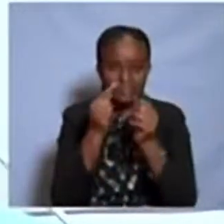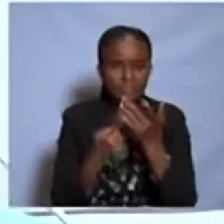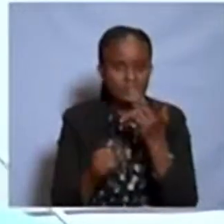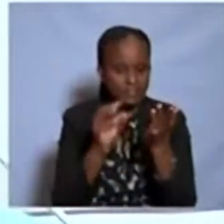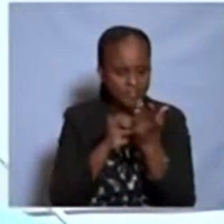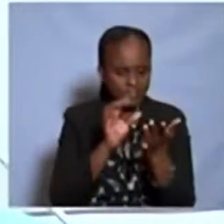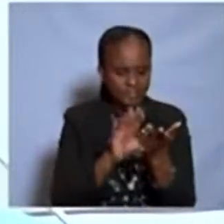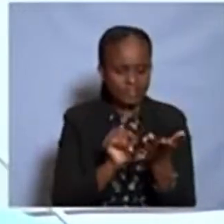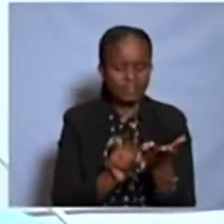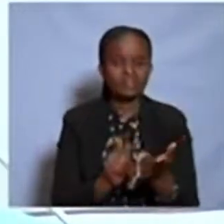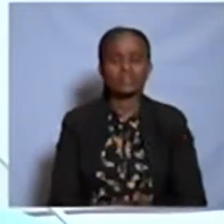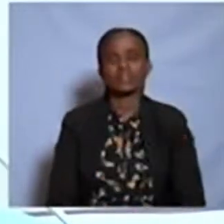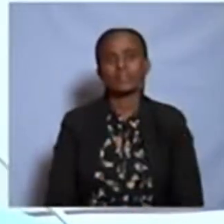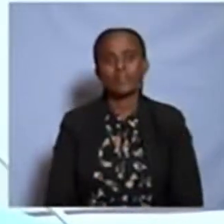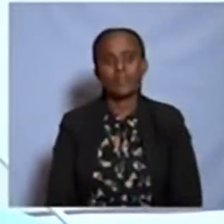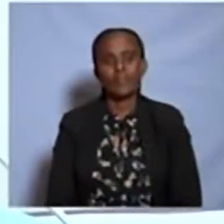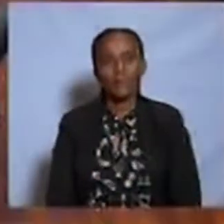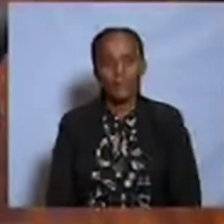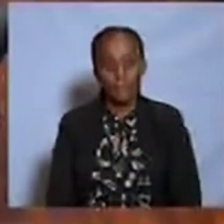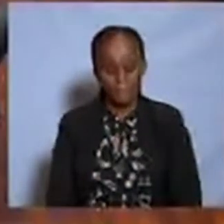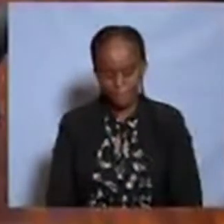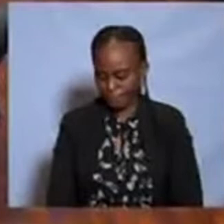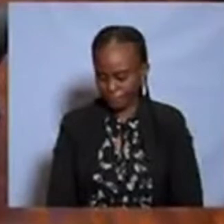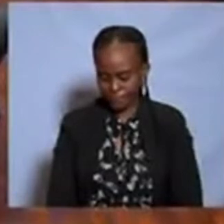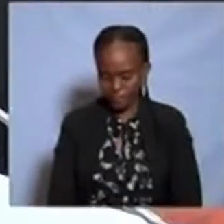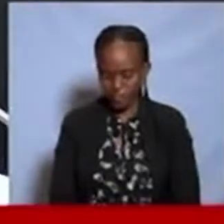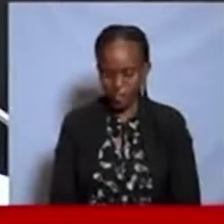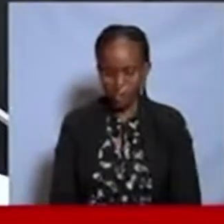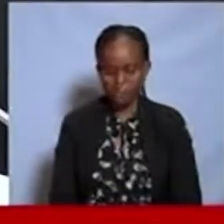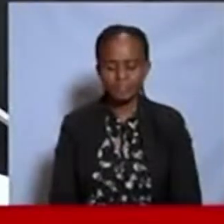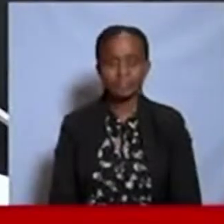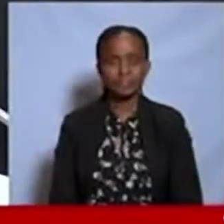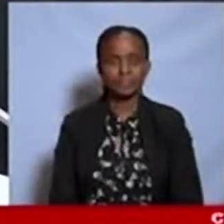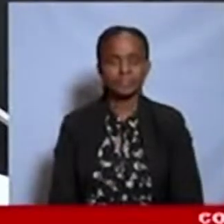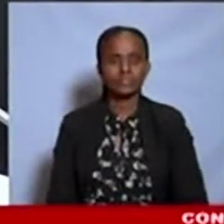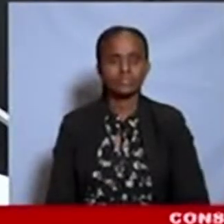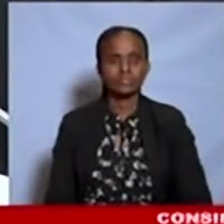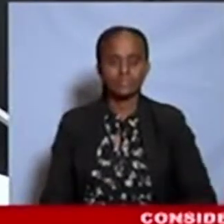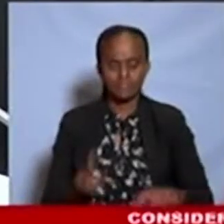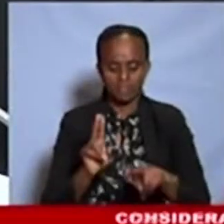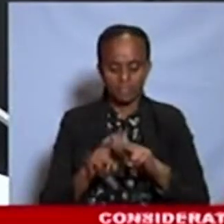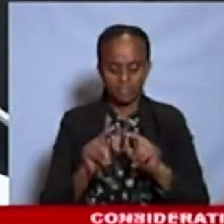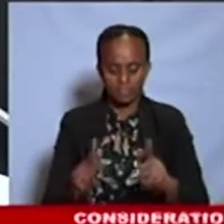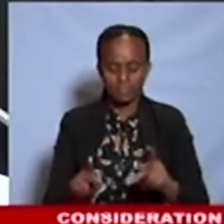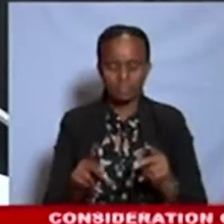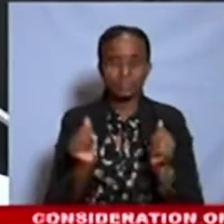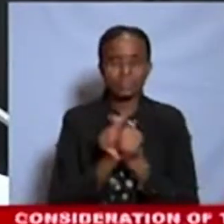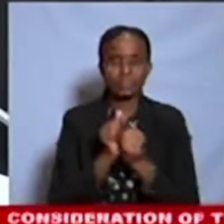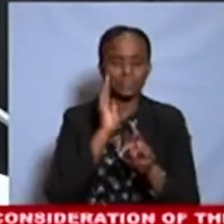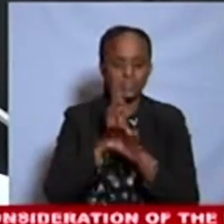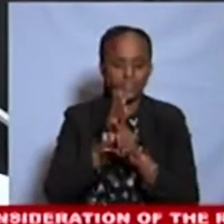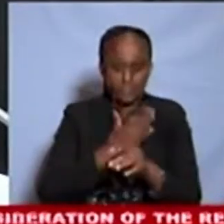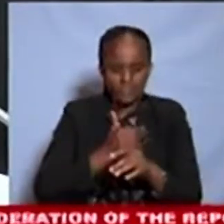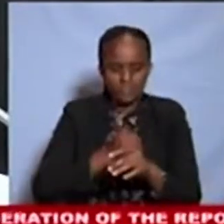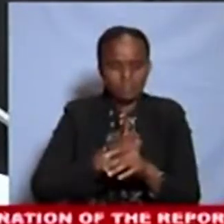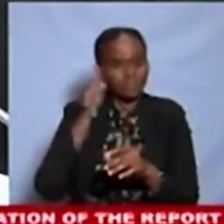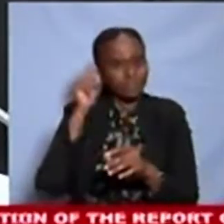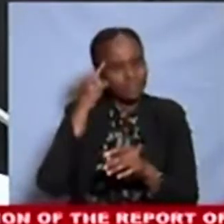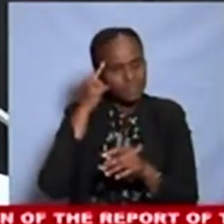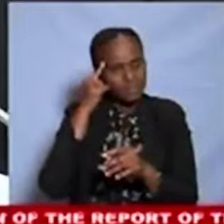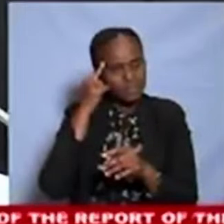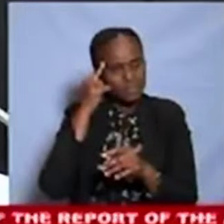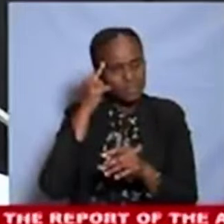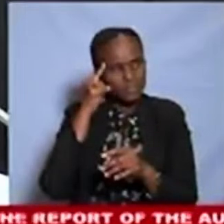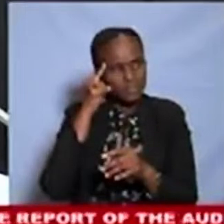place? Thank you, Chair. With regards to revenue collection, I think